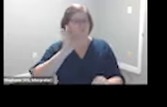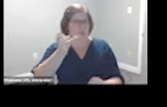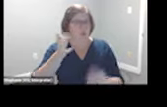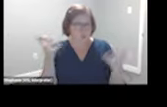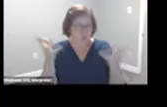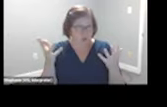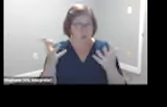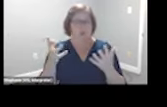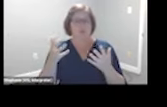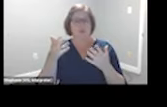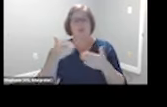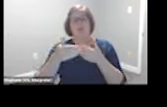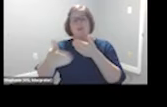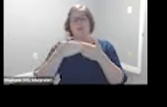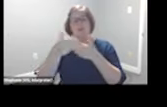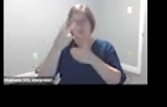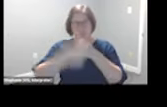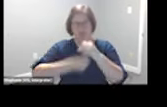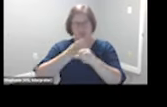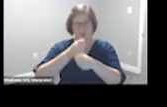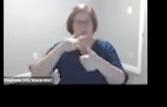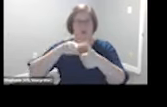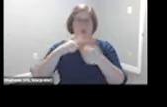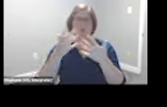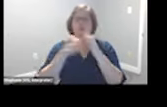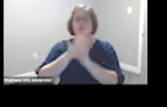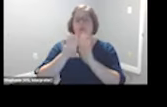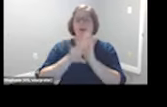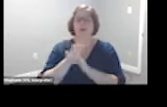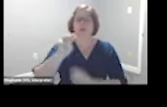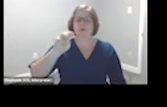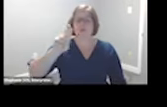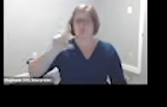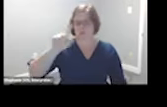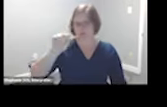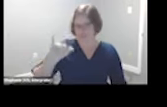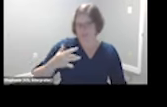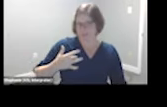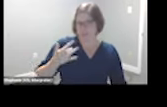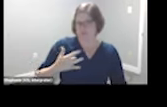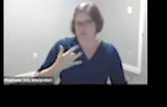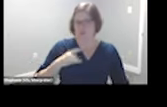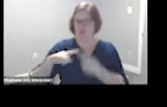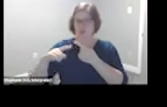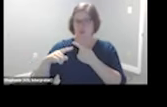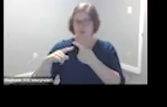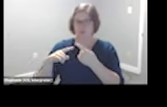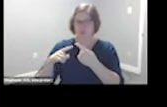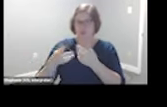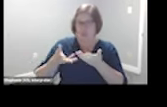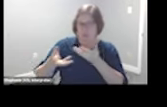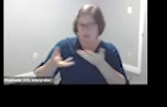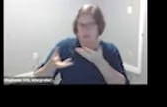in the next 2 years, we're aiming to develop multisensory approaches to engaging upper secondary school students with